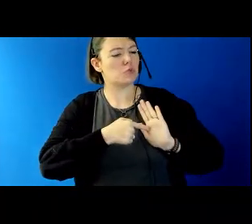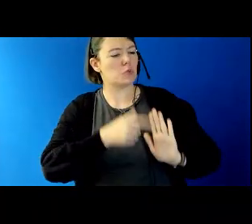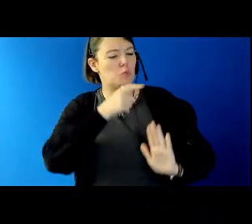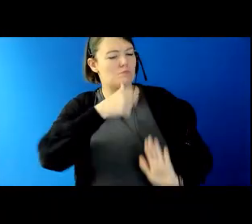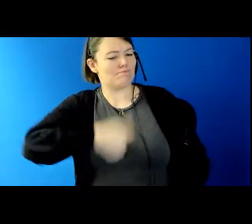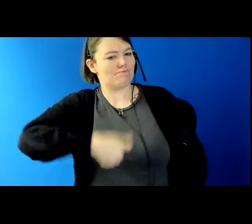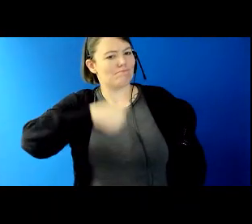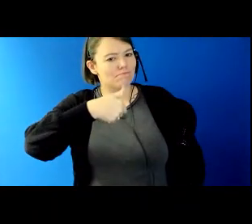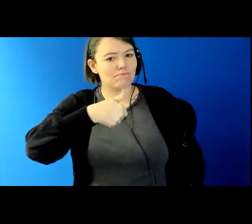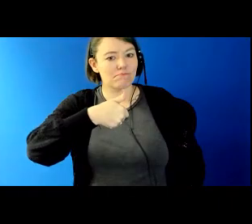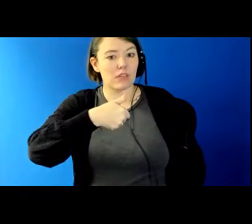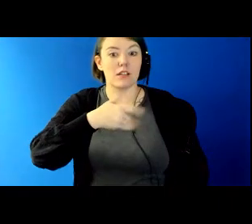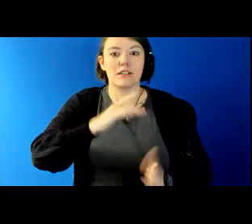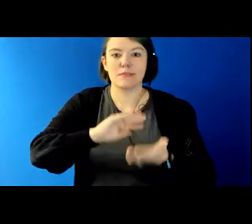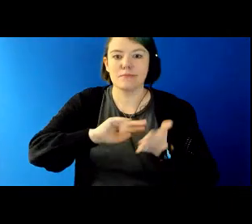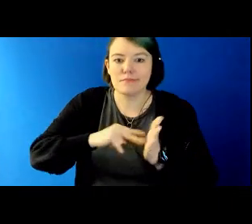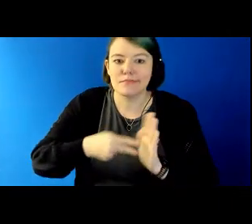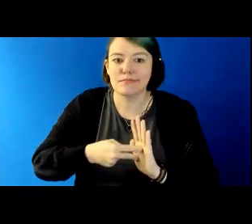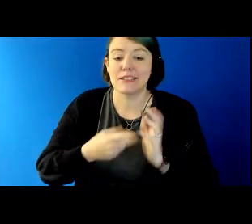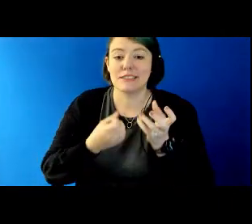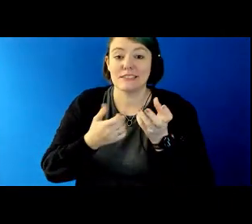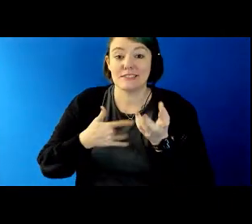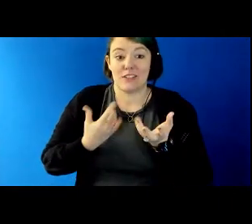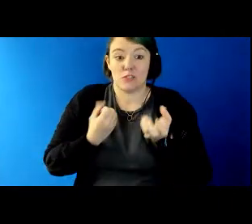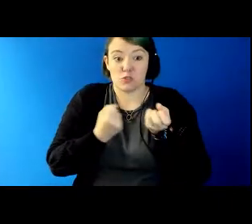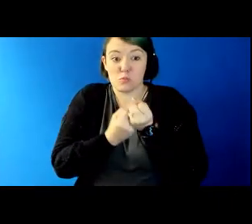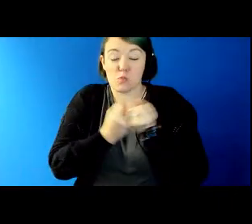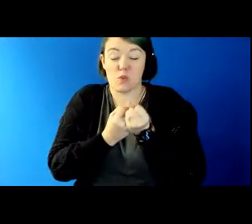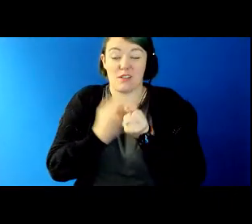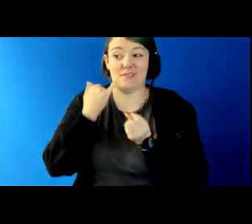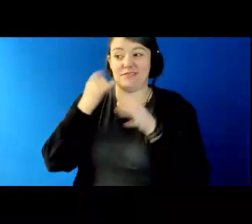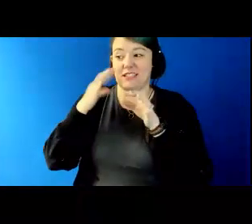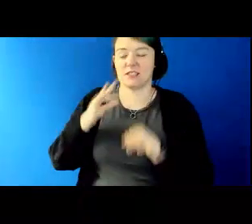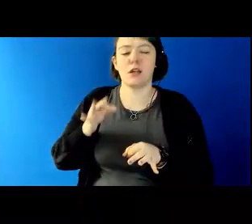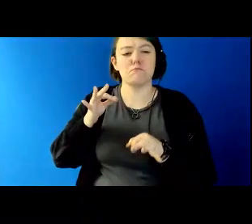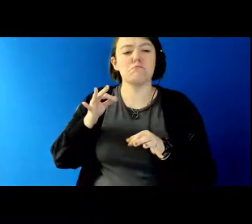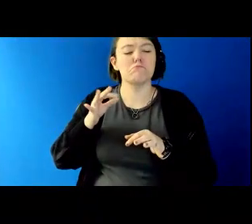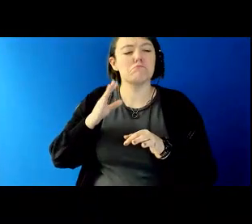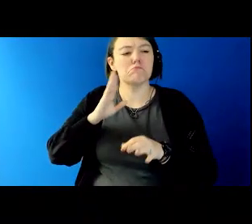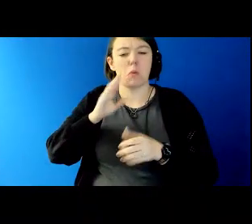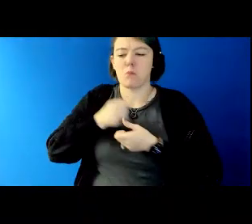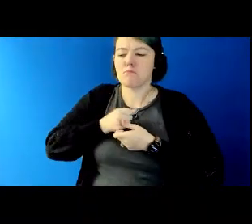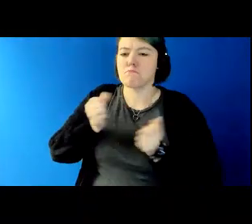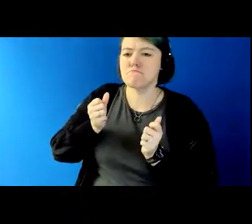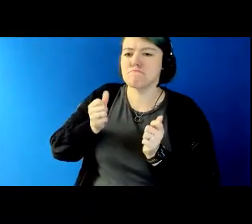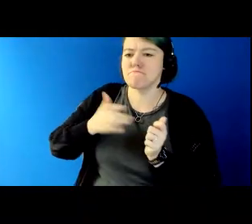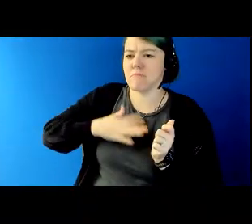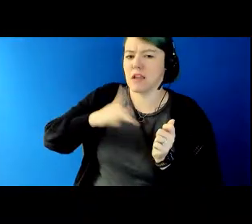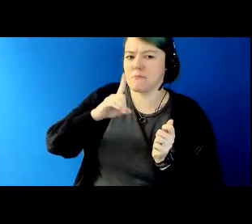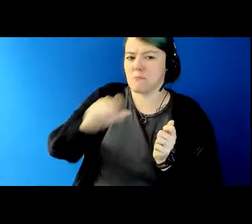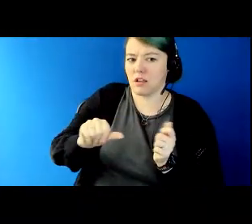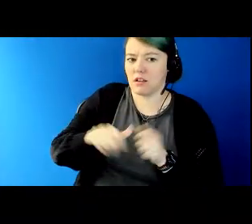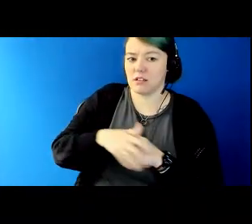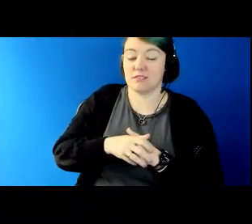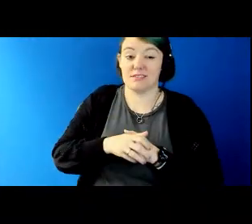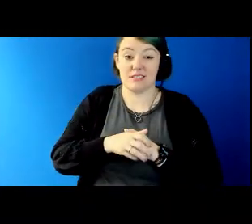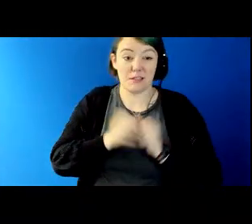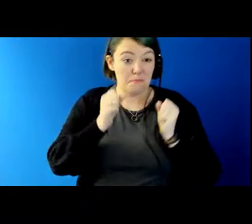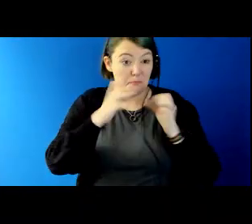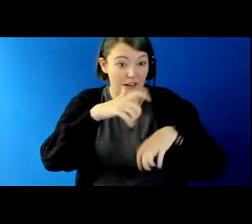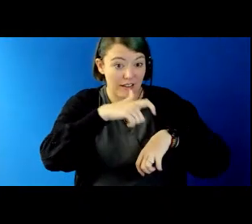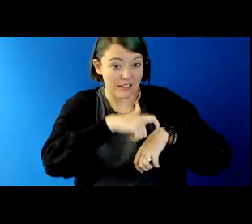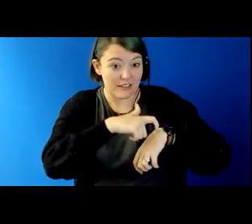disability. Often, the biggest barrier to employment for people with disabilities isn't the disability itself,